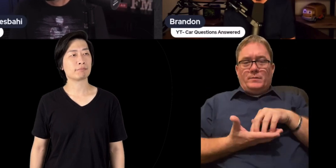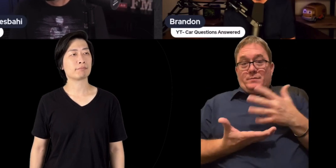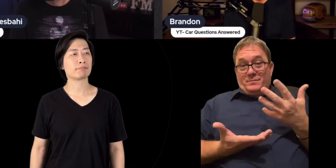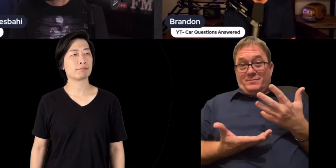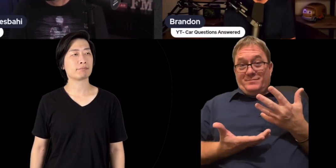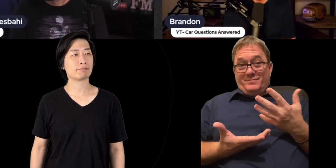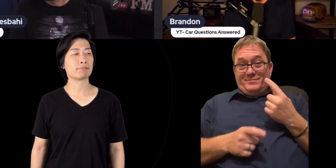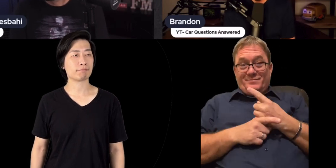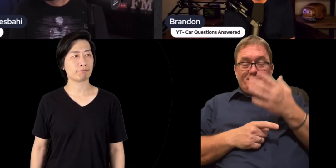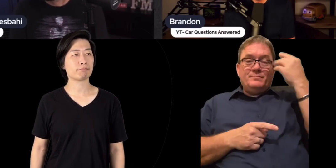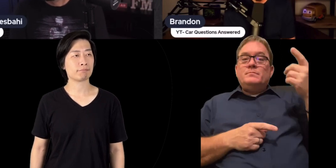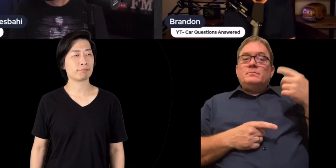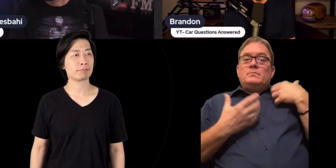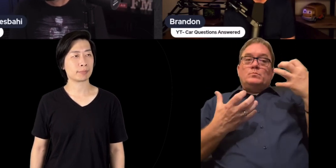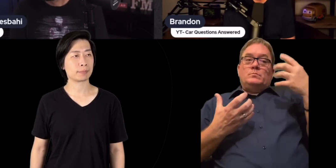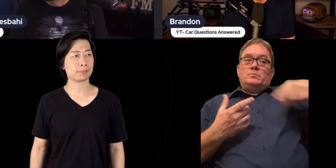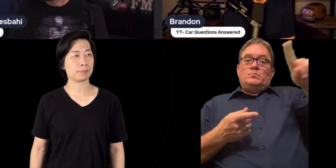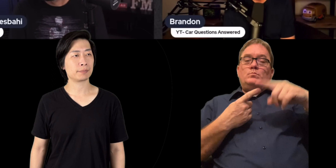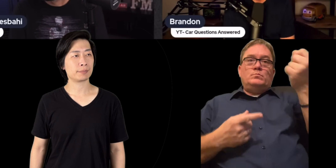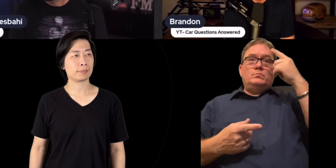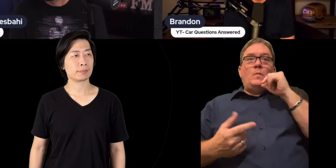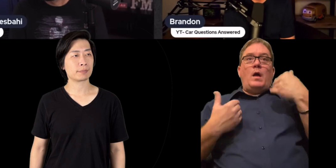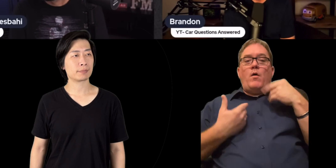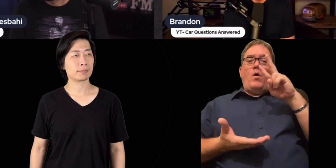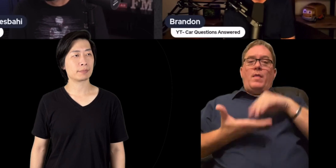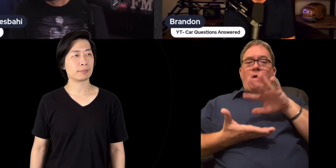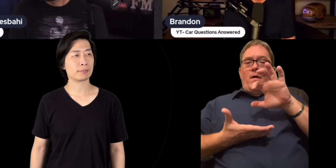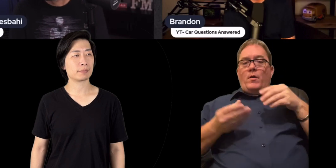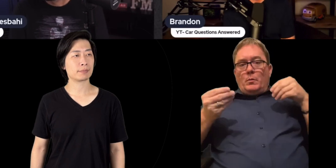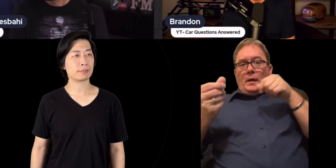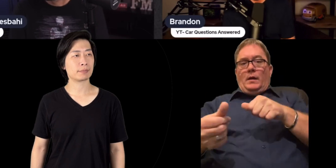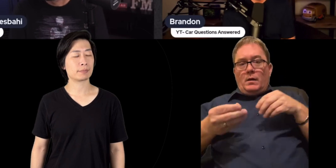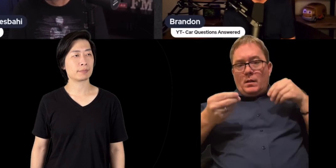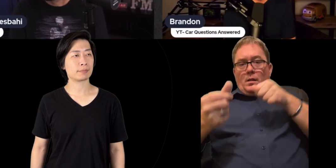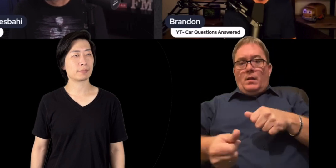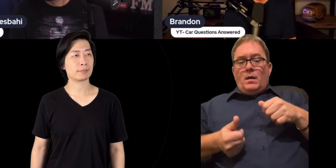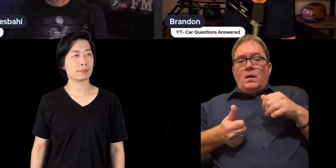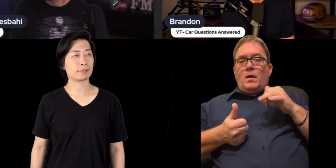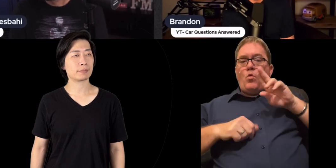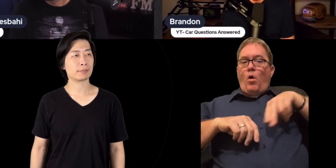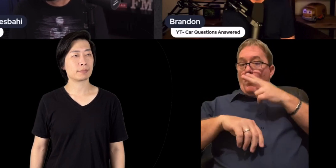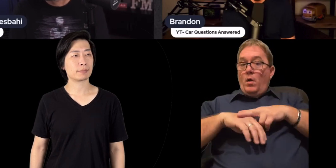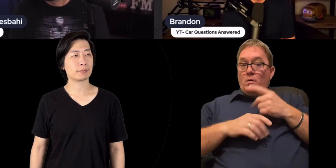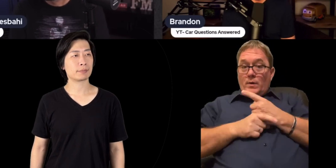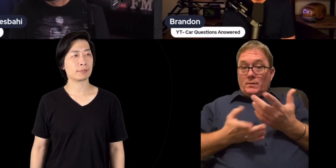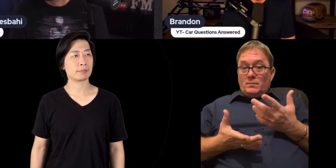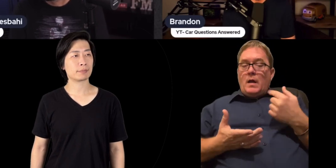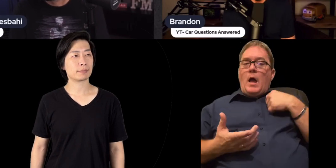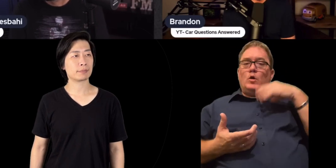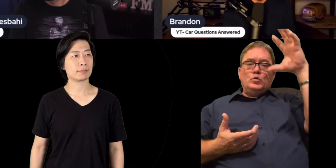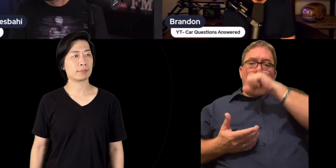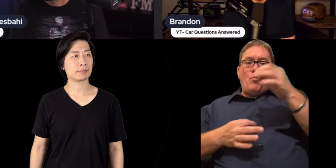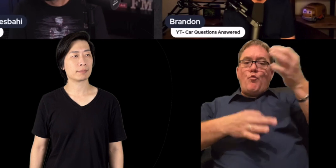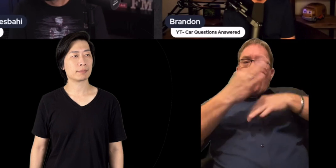that they're not going to have a $2,500 expense that's just going to be normal. And I would assume a replacing of a battery